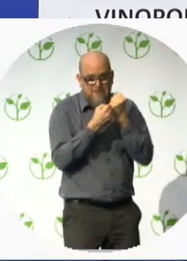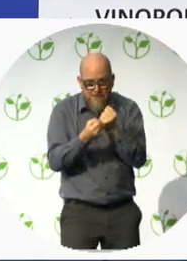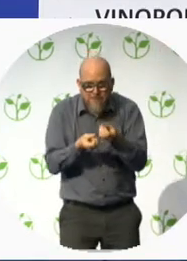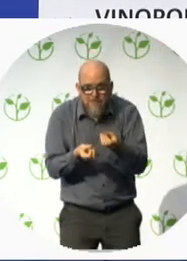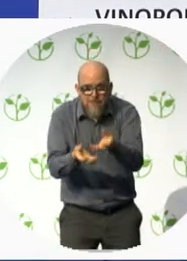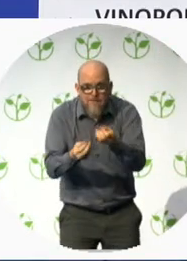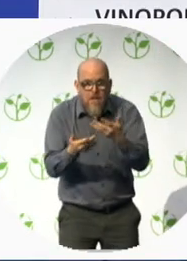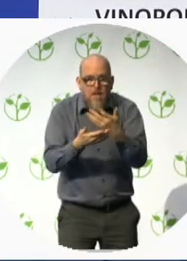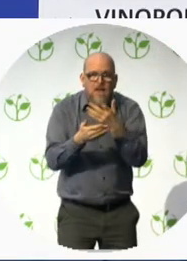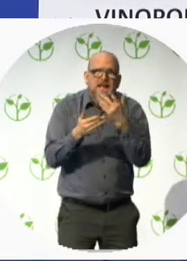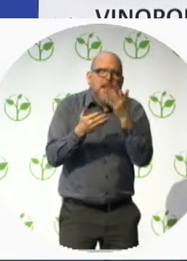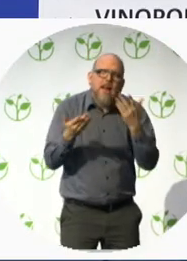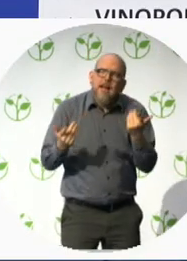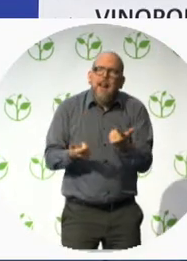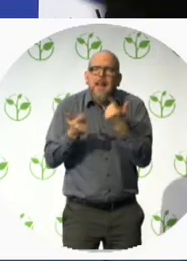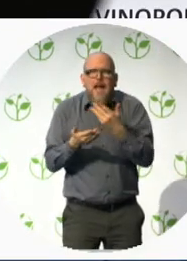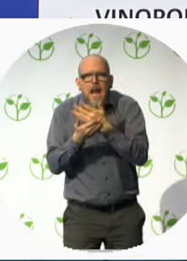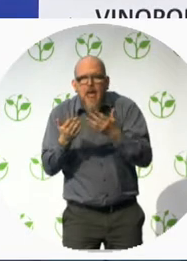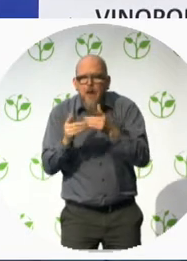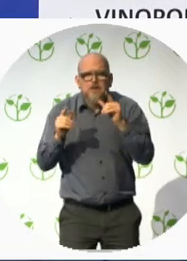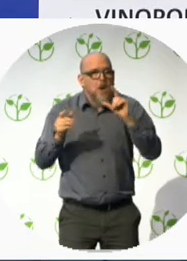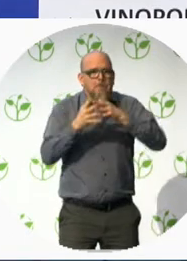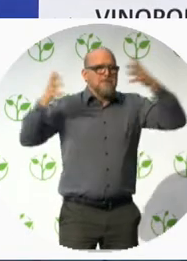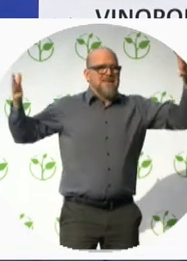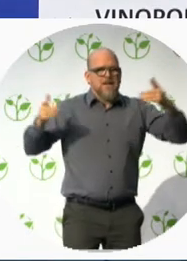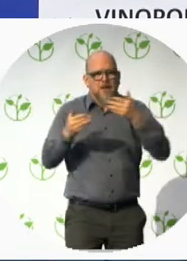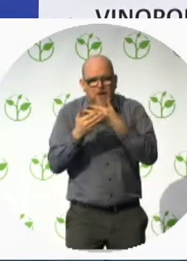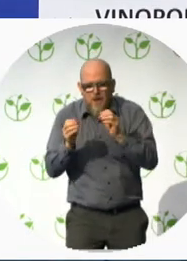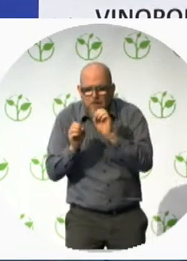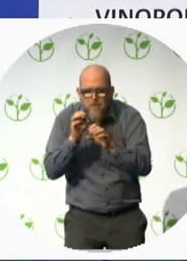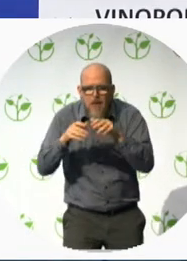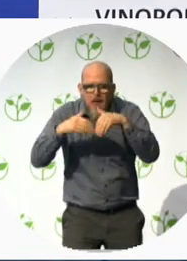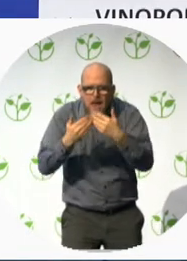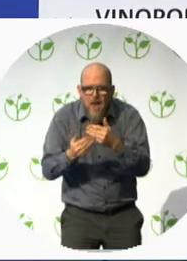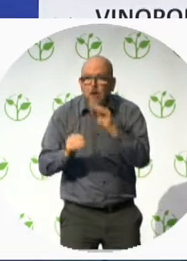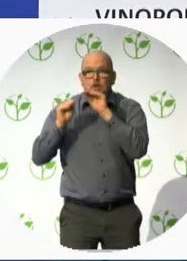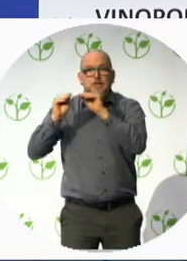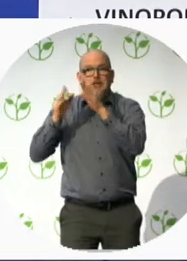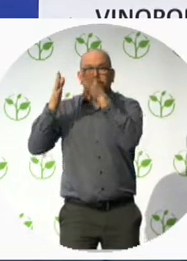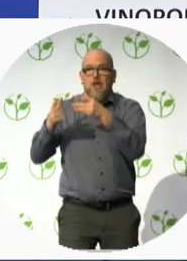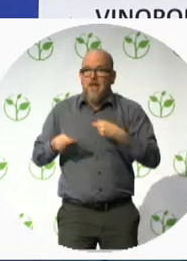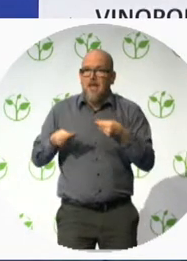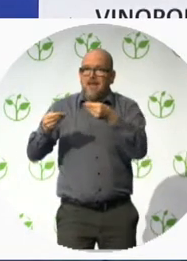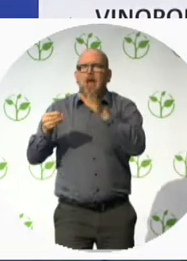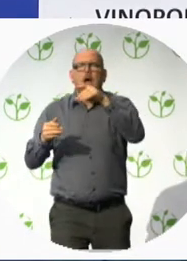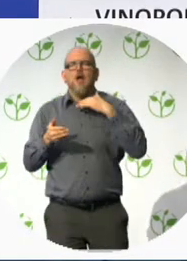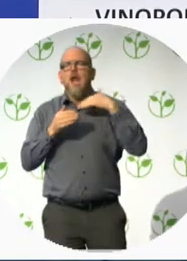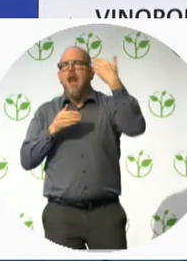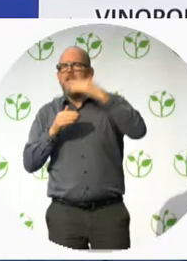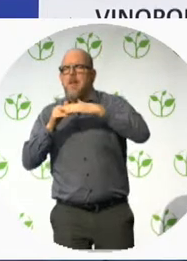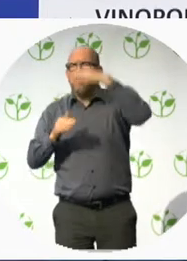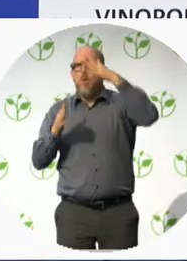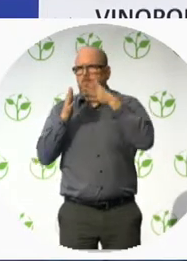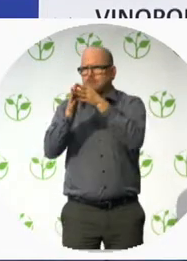train stakeholders in how to use this. And we'll talk about this technology in a minute. The second was to develop an